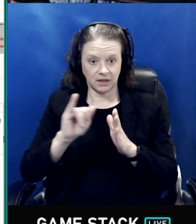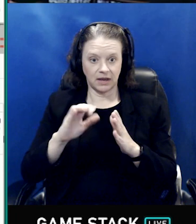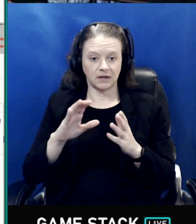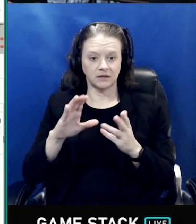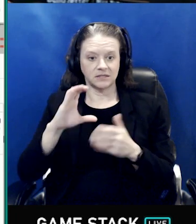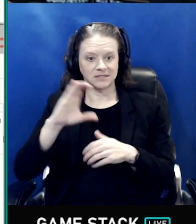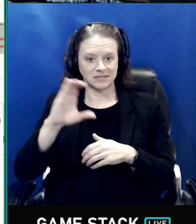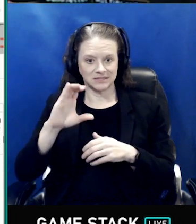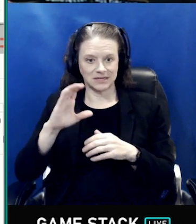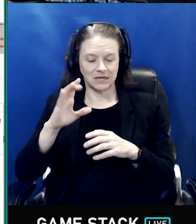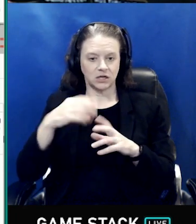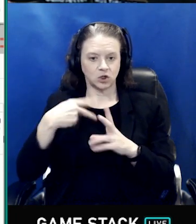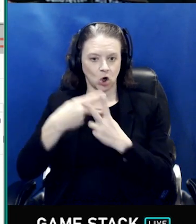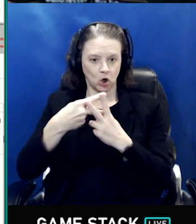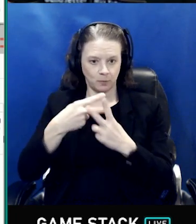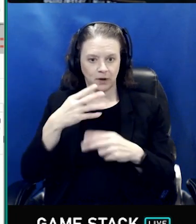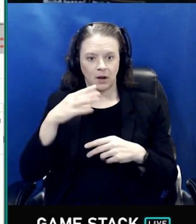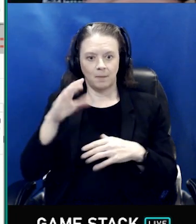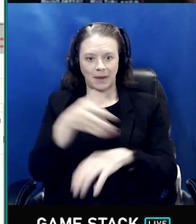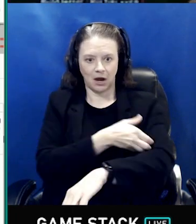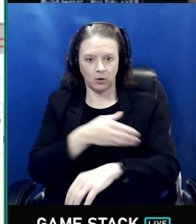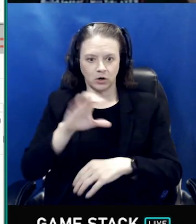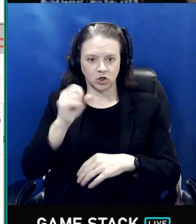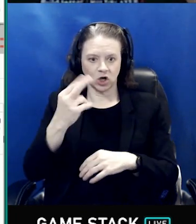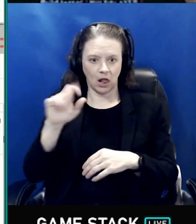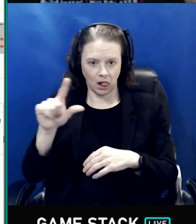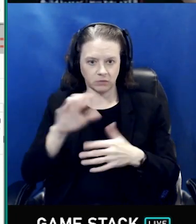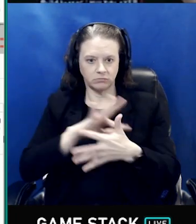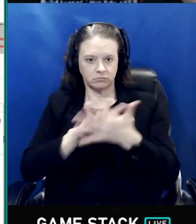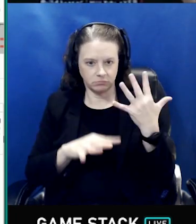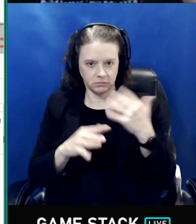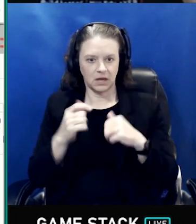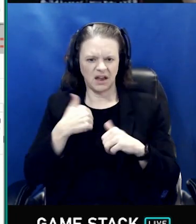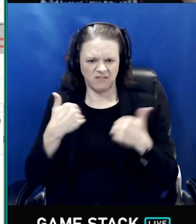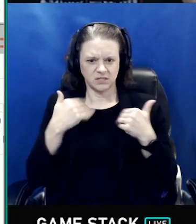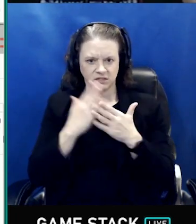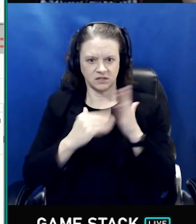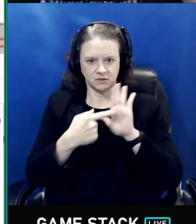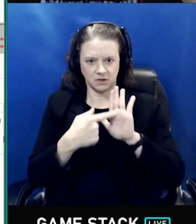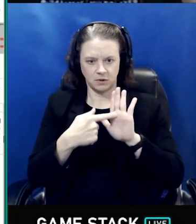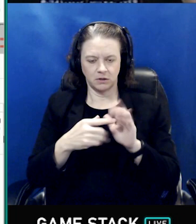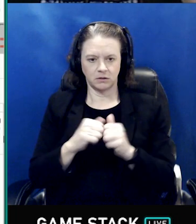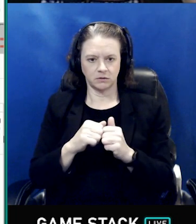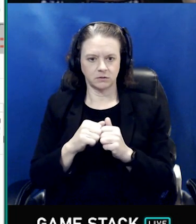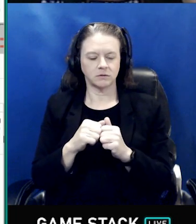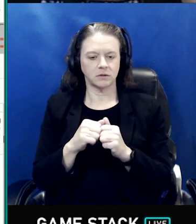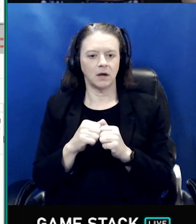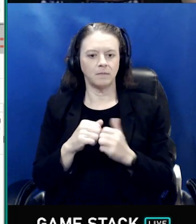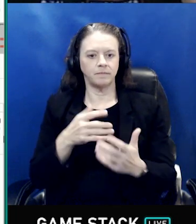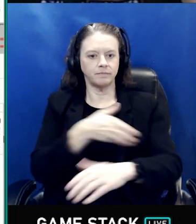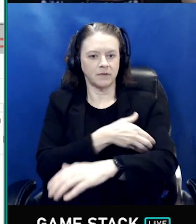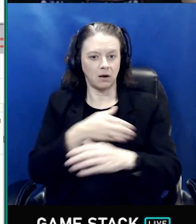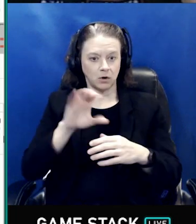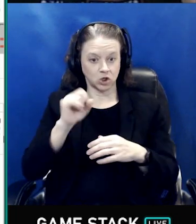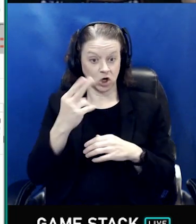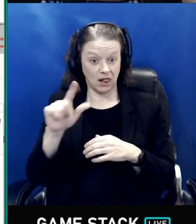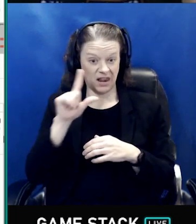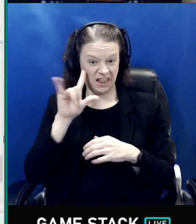etc. I have some samples, PowerShell like this one.